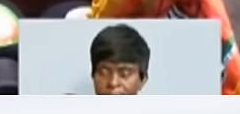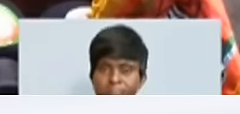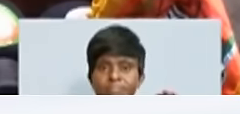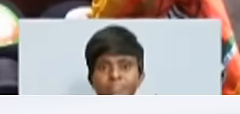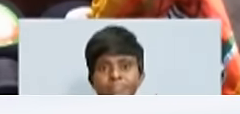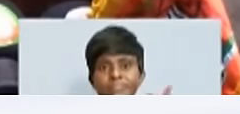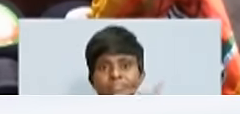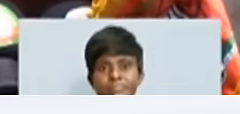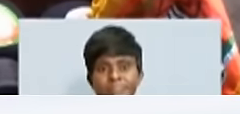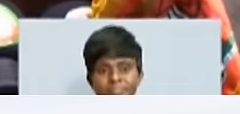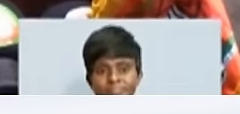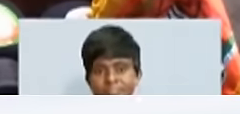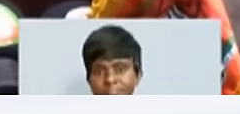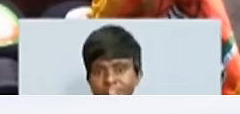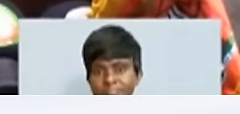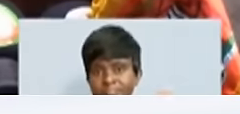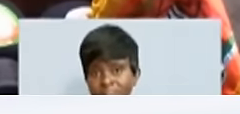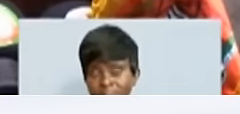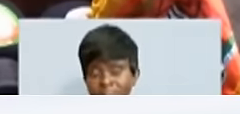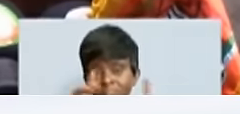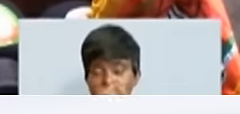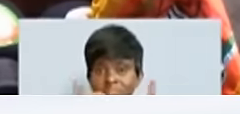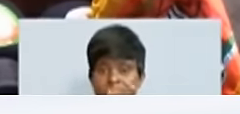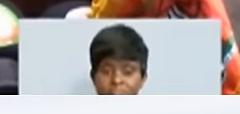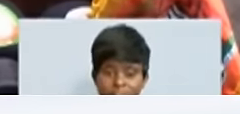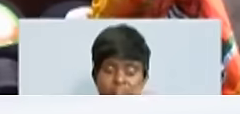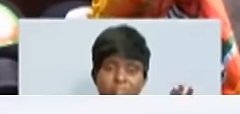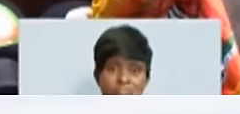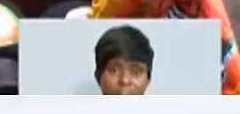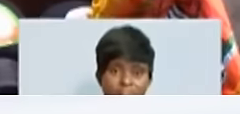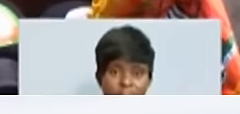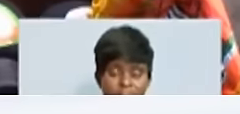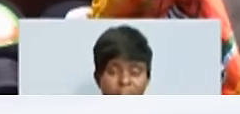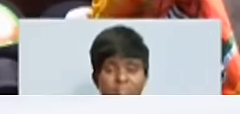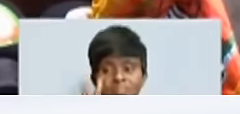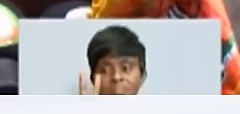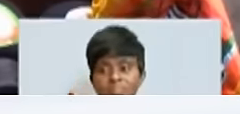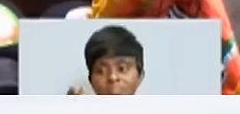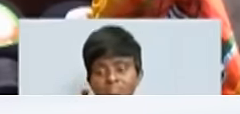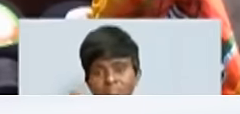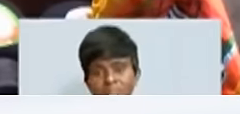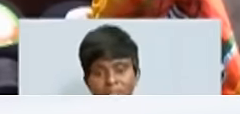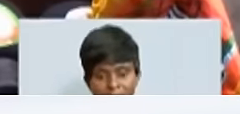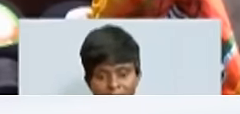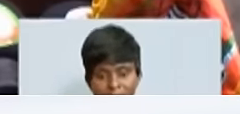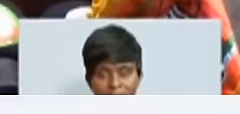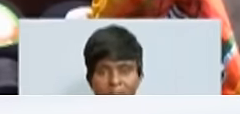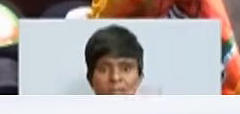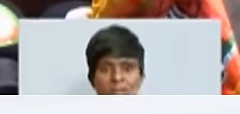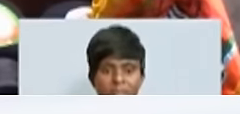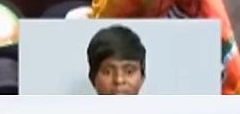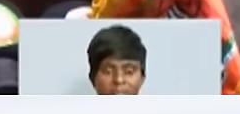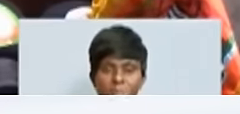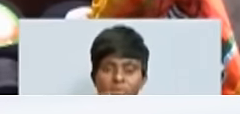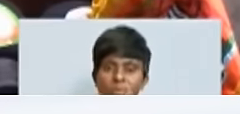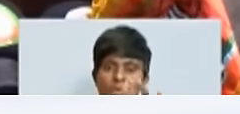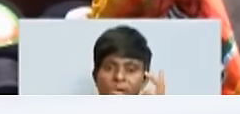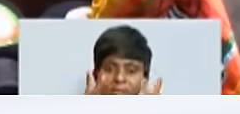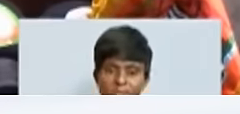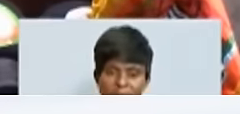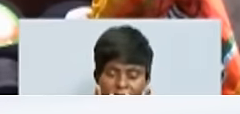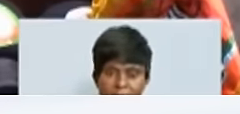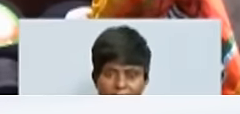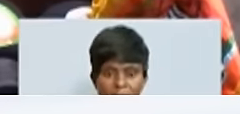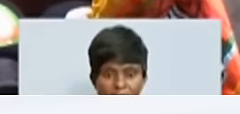citizens. These include district health services, veterinary services, as well as maritime and